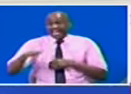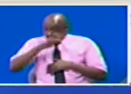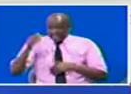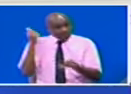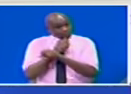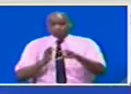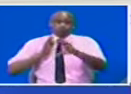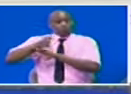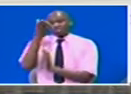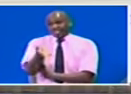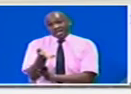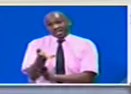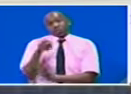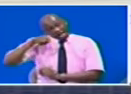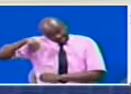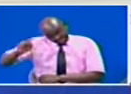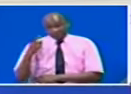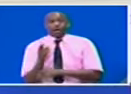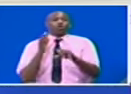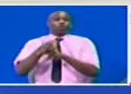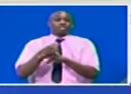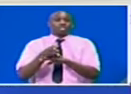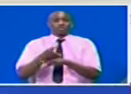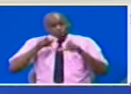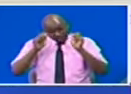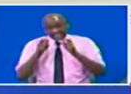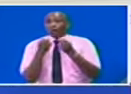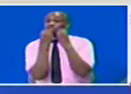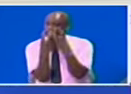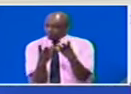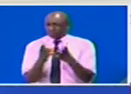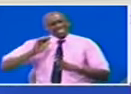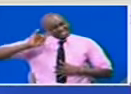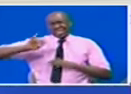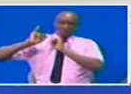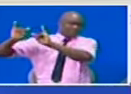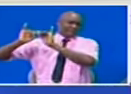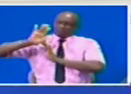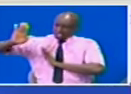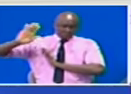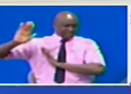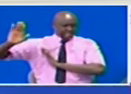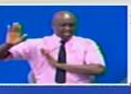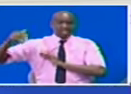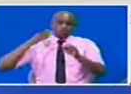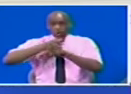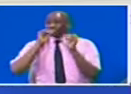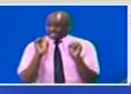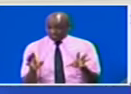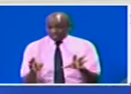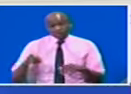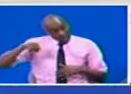are restricted. And the media was informed to keep away from those areas. I think